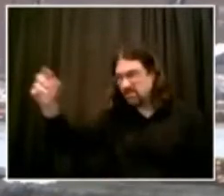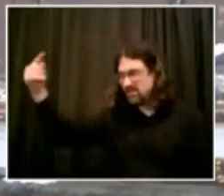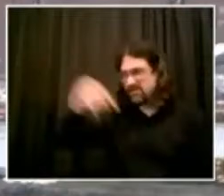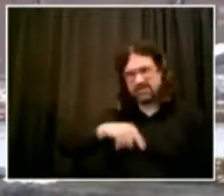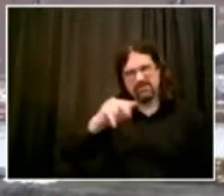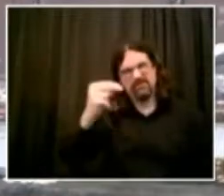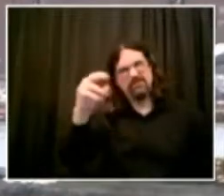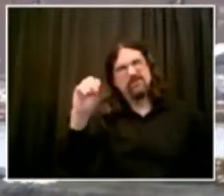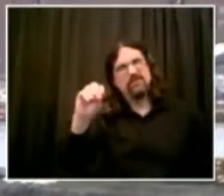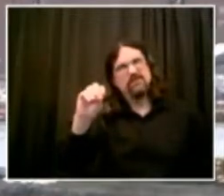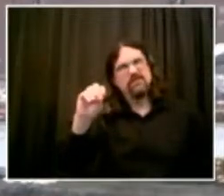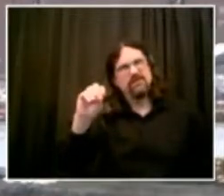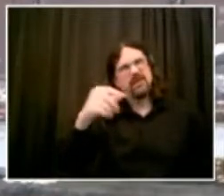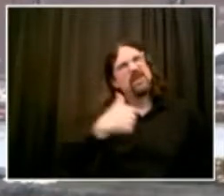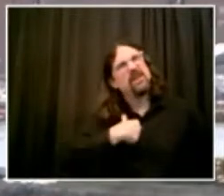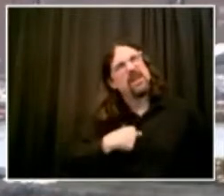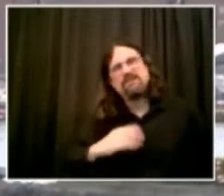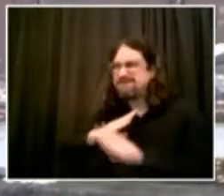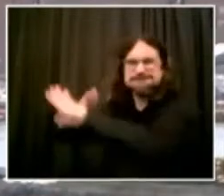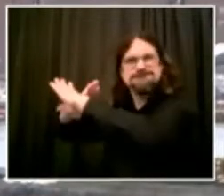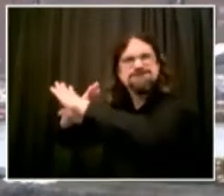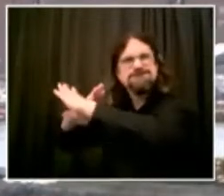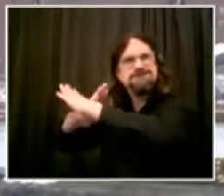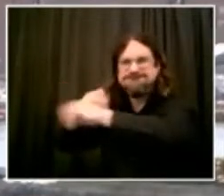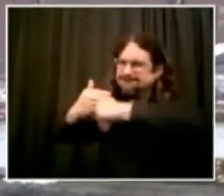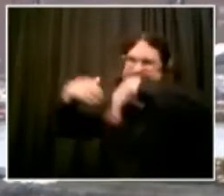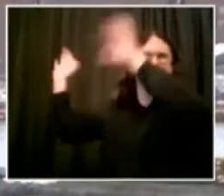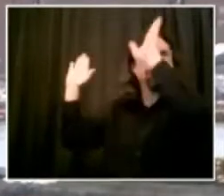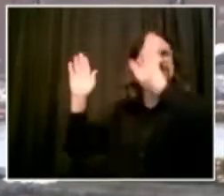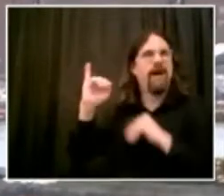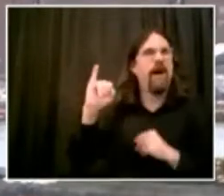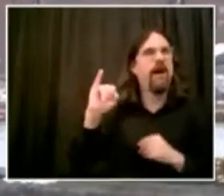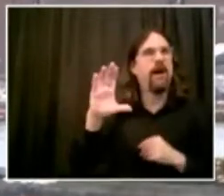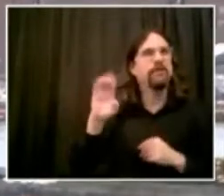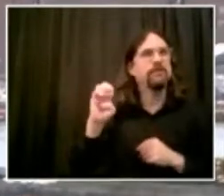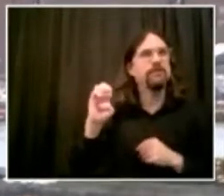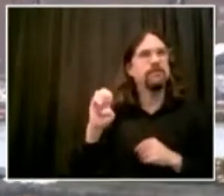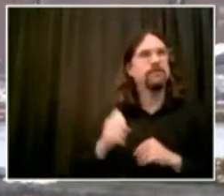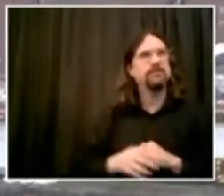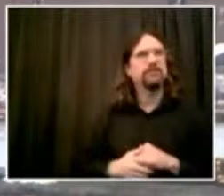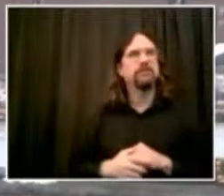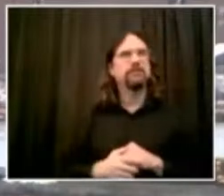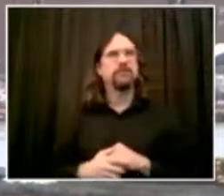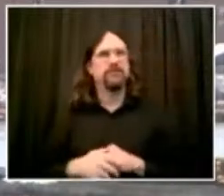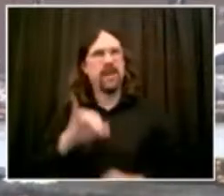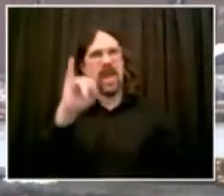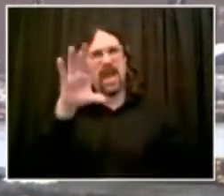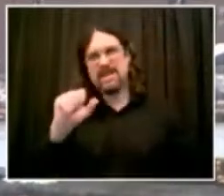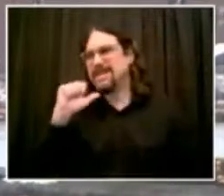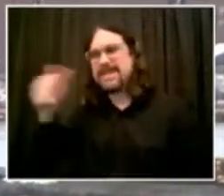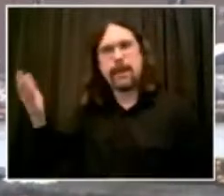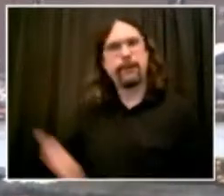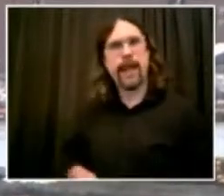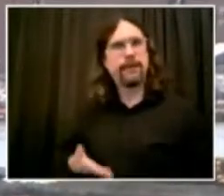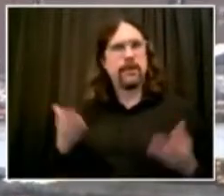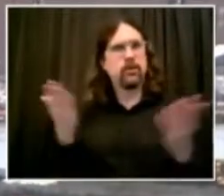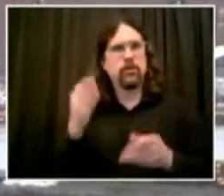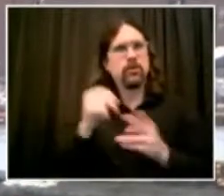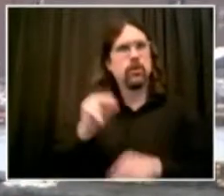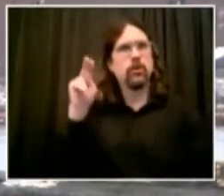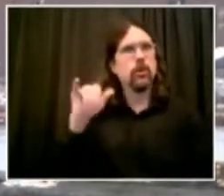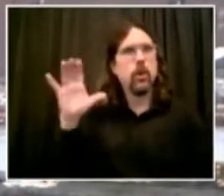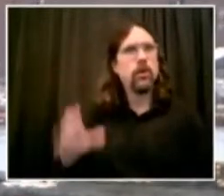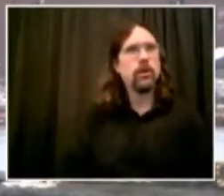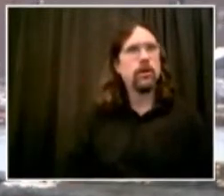buildings. I have no knowledge and really don't believe that happened. If anyone has evidence of it, I need to know it. But no, we do not